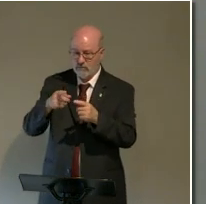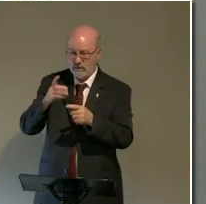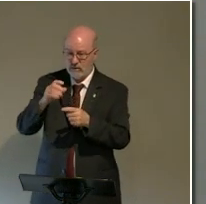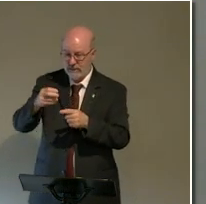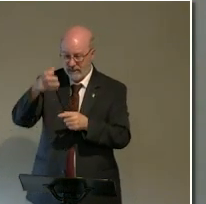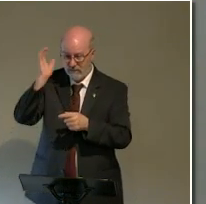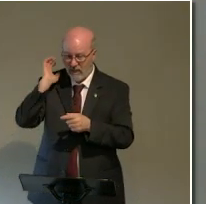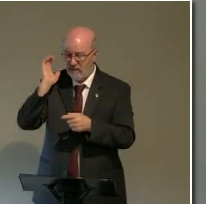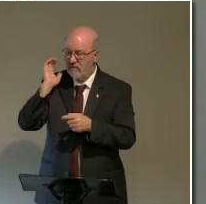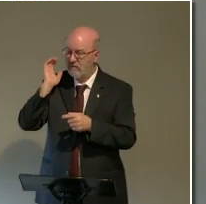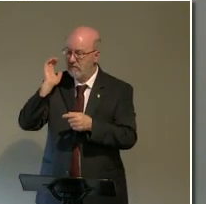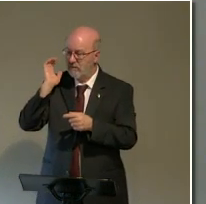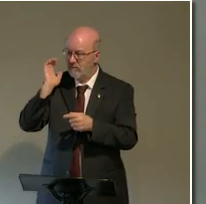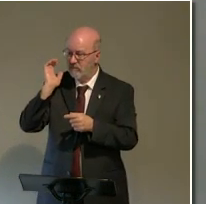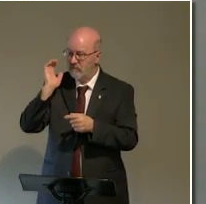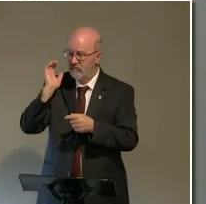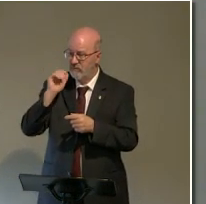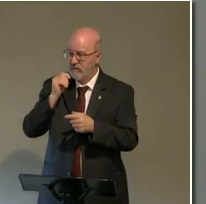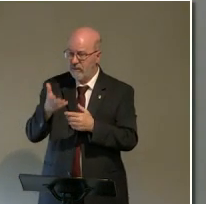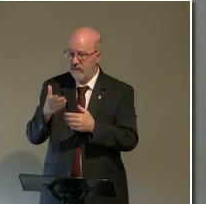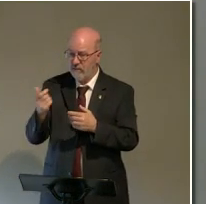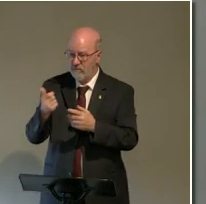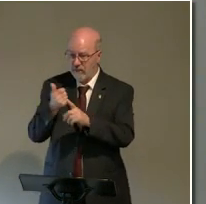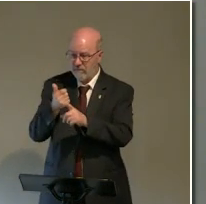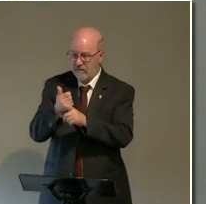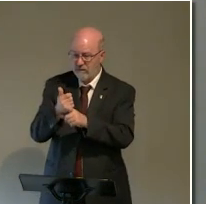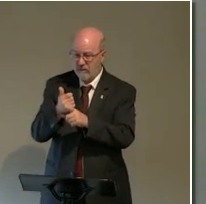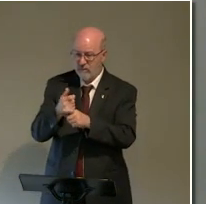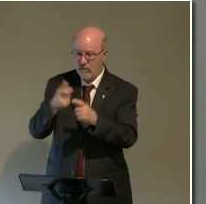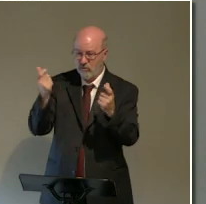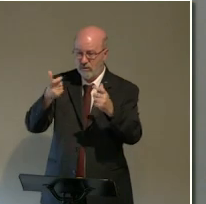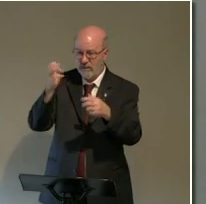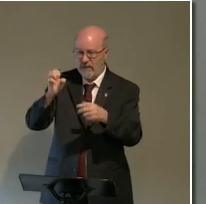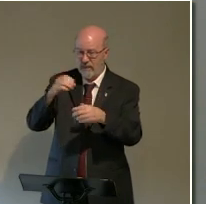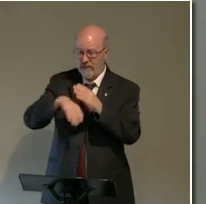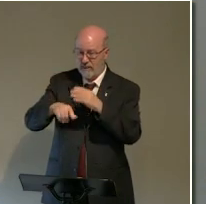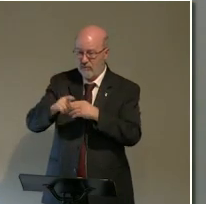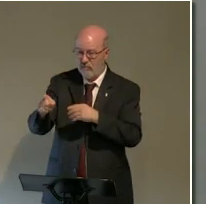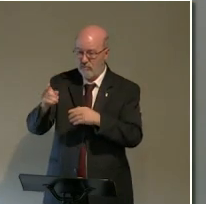lions, okay? He wasn't there by himself. Greater is he that is in you.